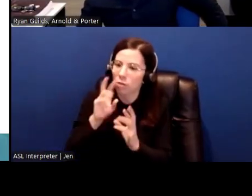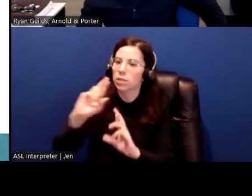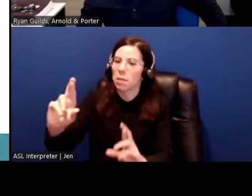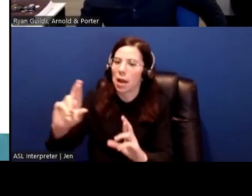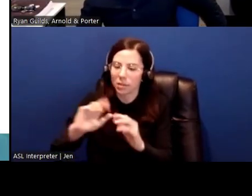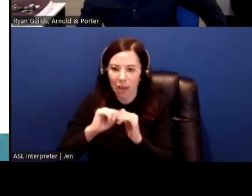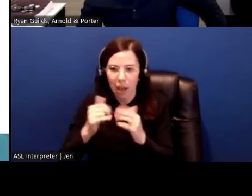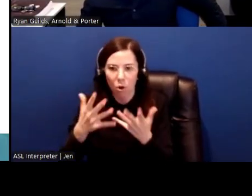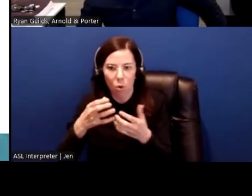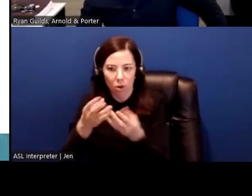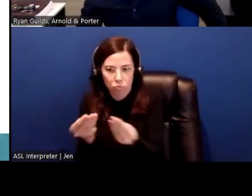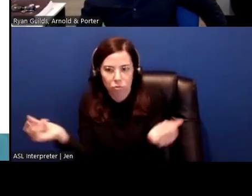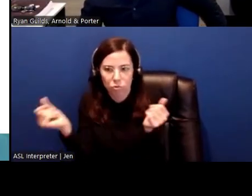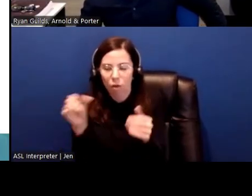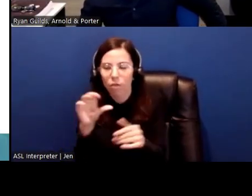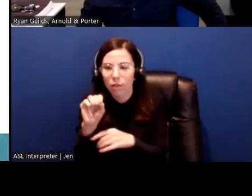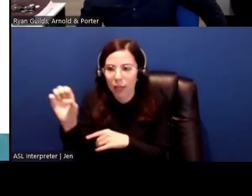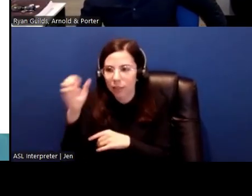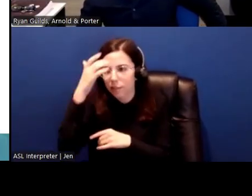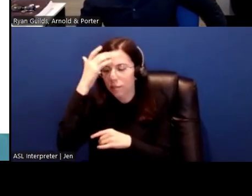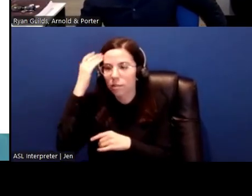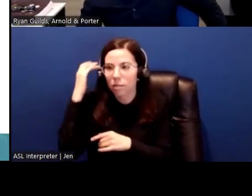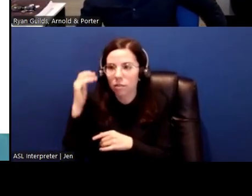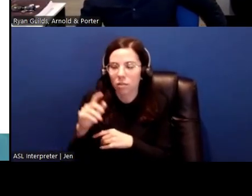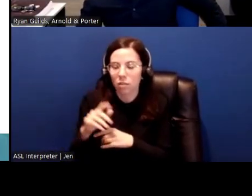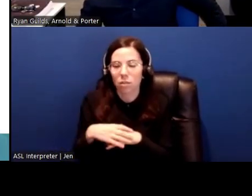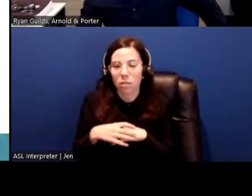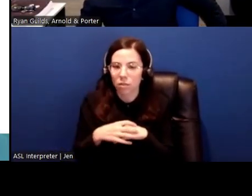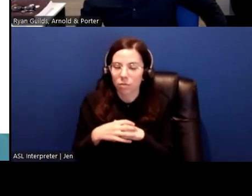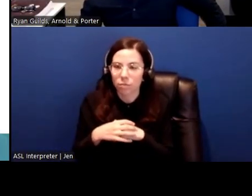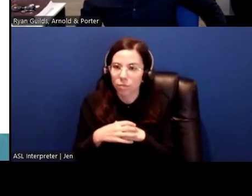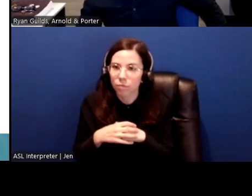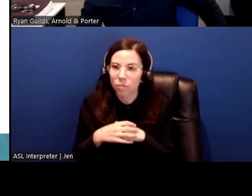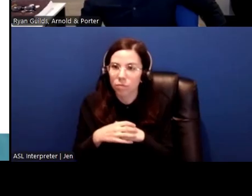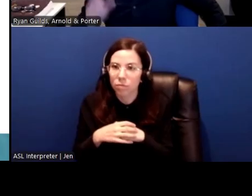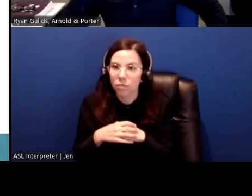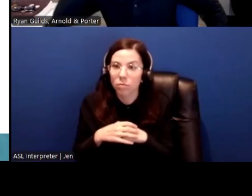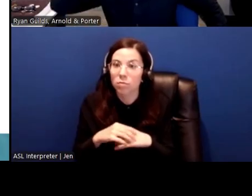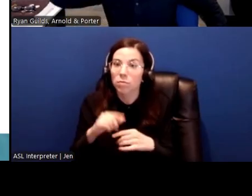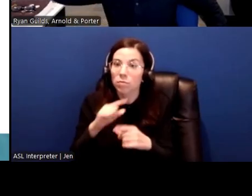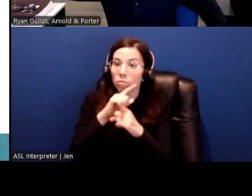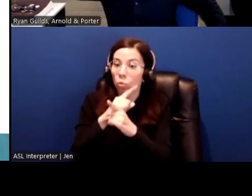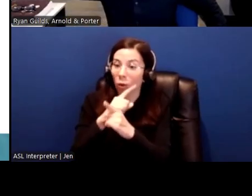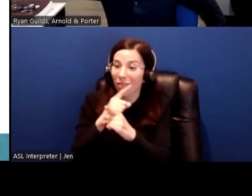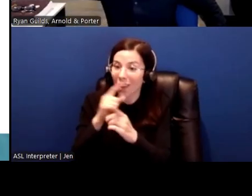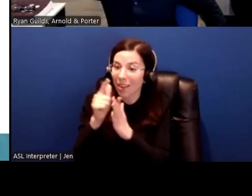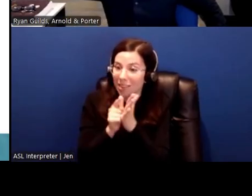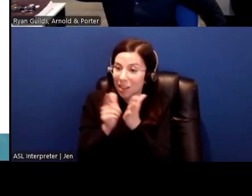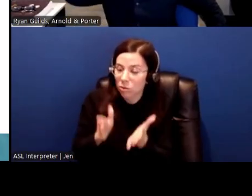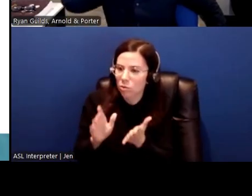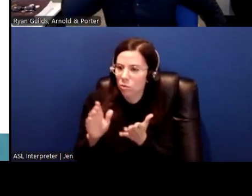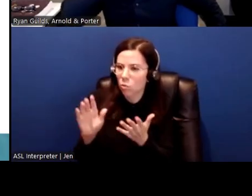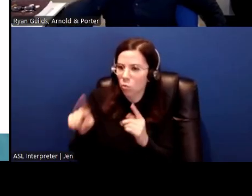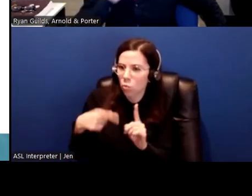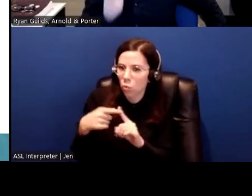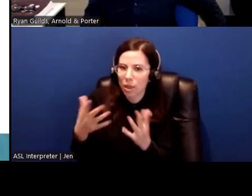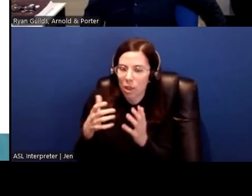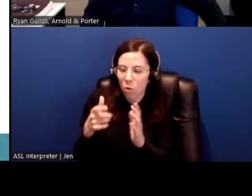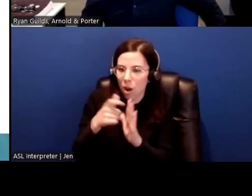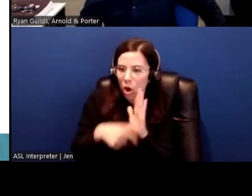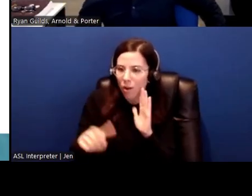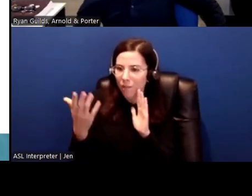to resolve cases. And so where a defense counsel wants to, for example, have an Article 15 in lieu of